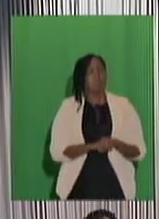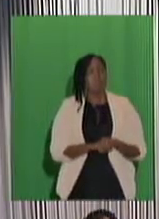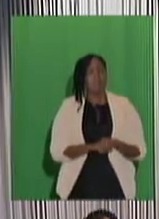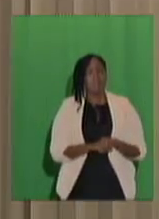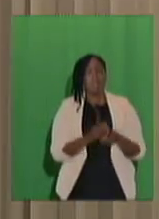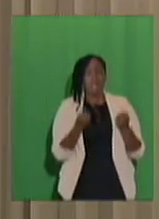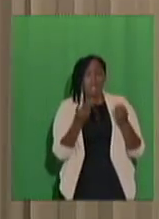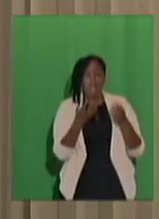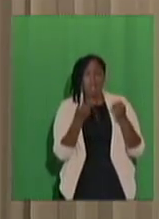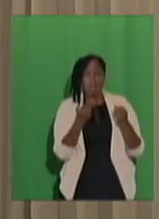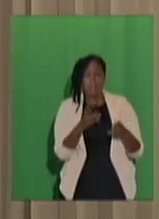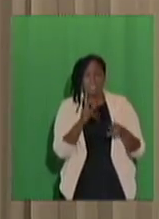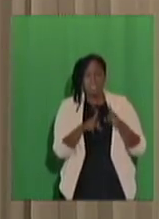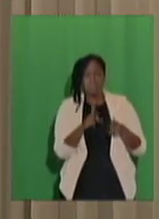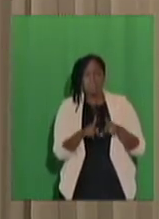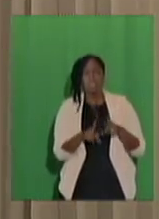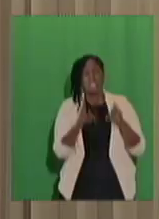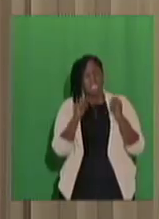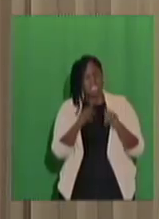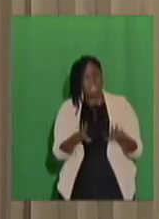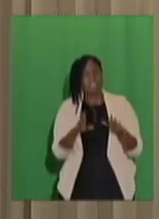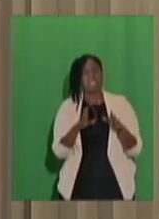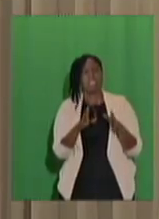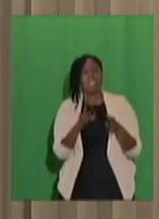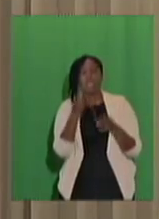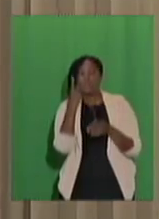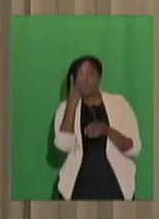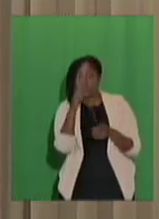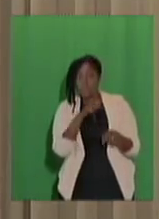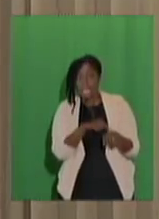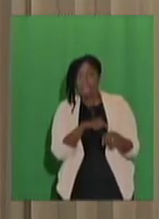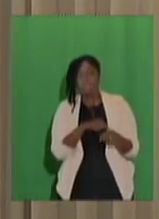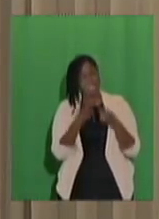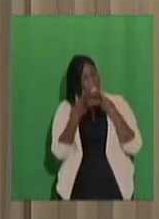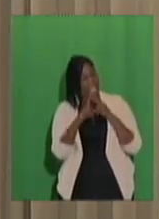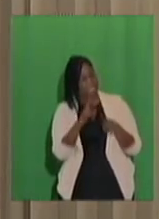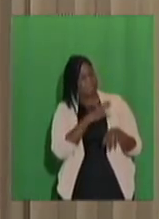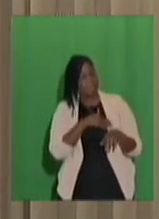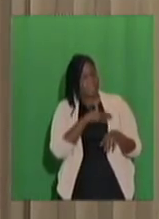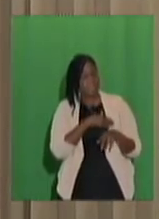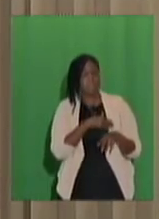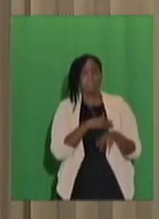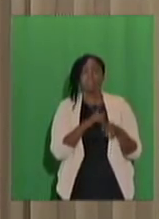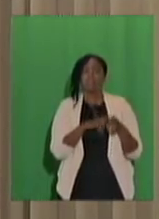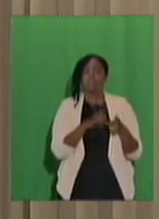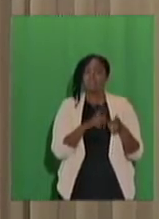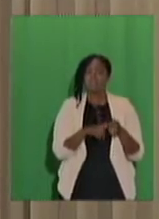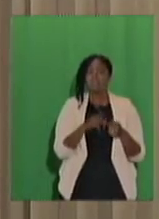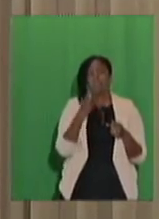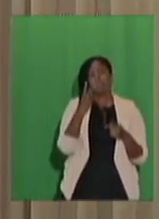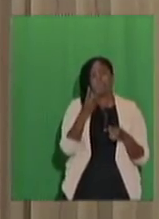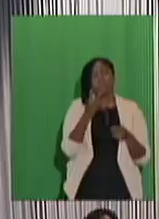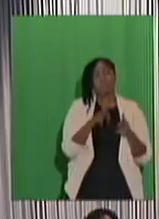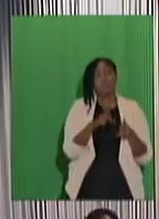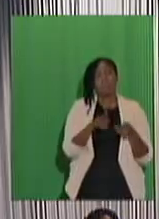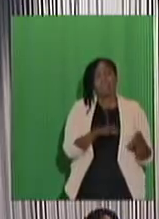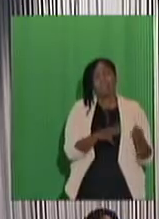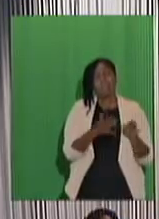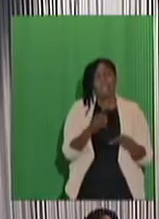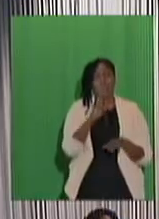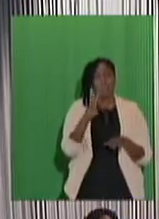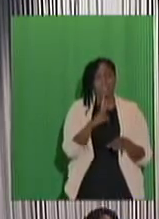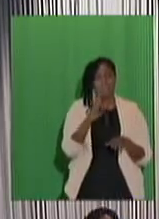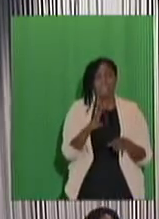far? And the second question, we had our sick death on Wednesday, and the suggestion was the person was admitted very